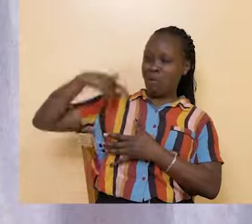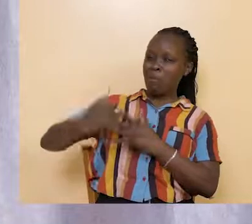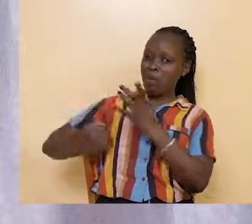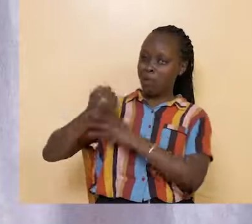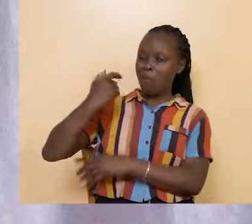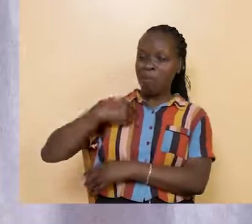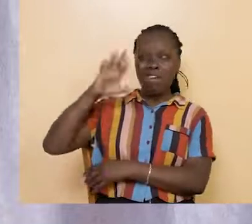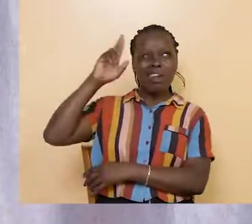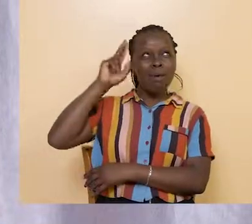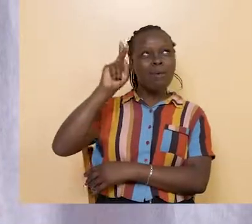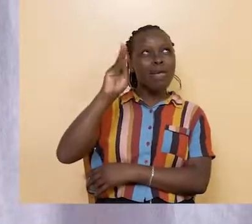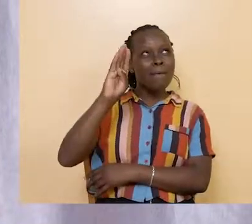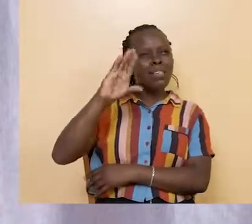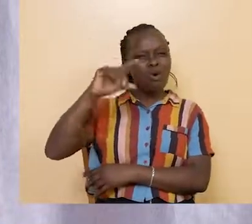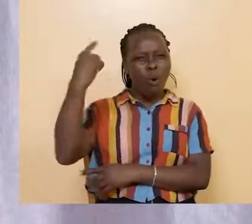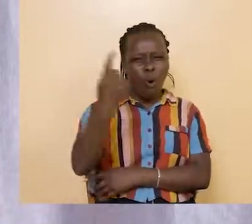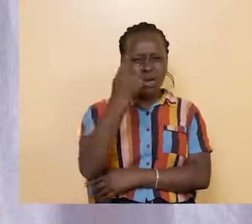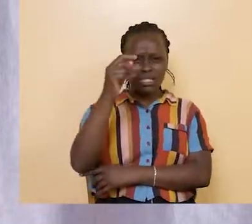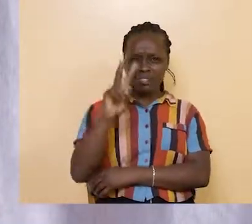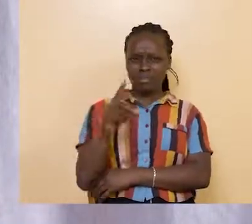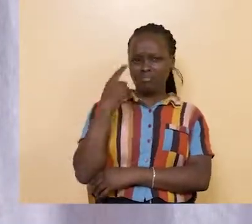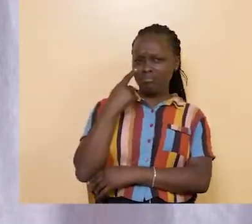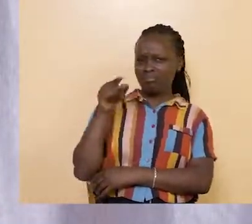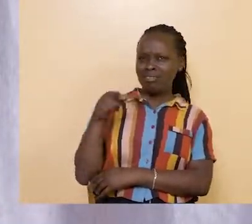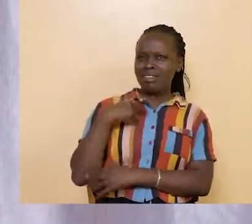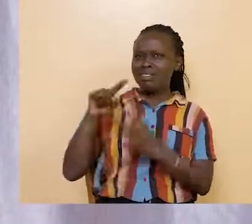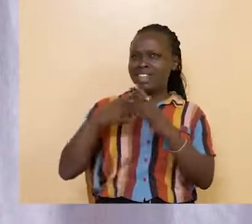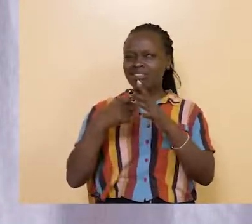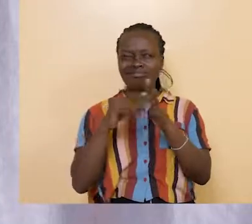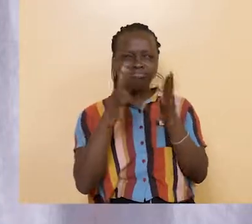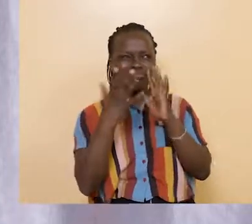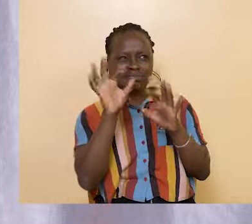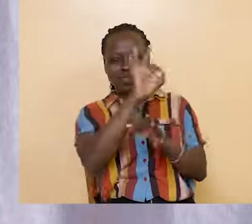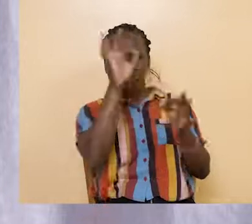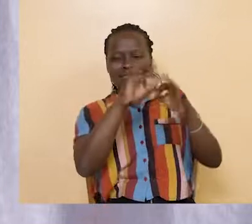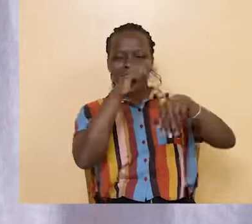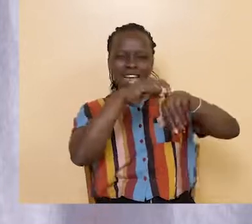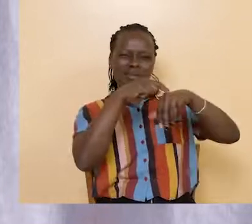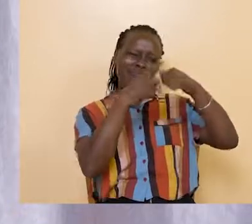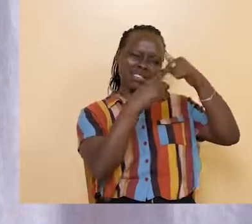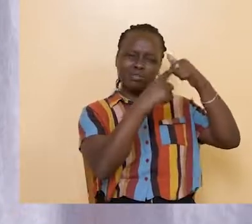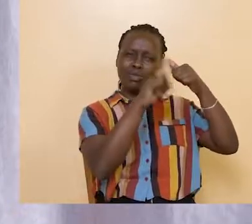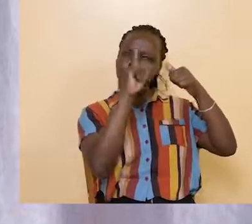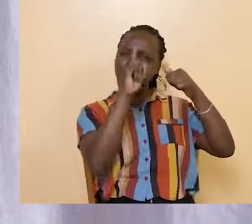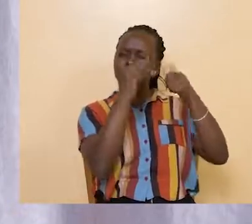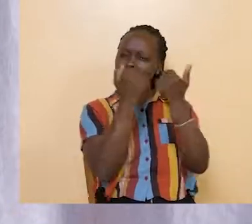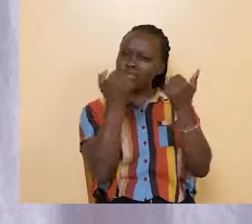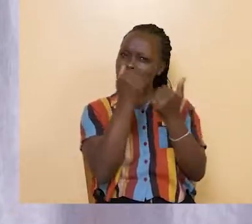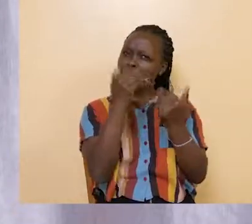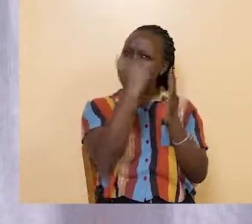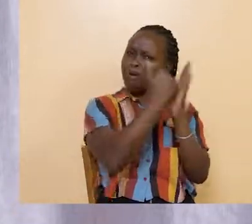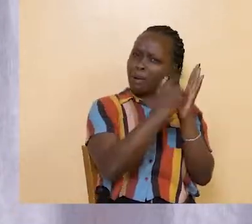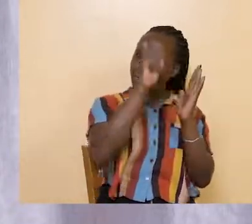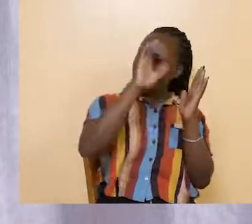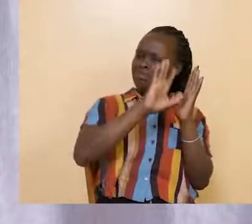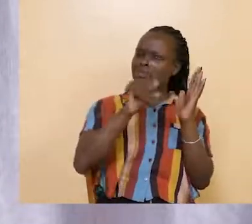those days when KBC was the only form of entertainment that used to start at a specific hour, there was only like one children's program and there